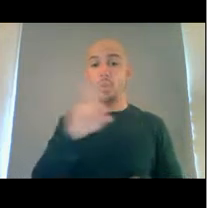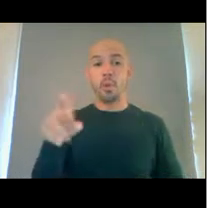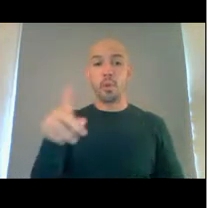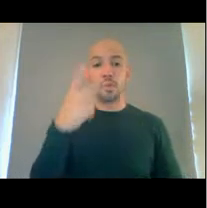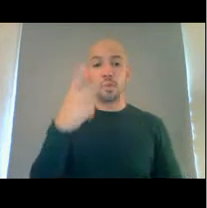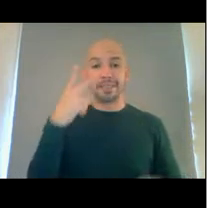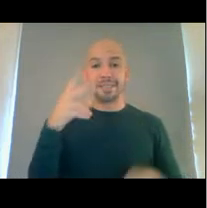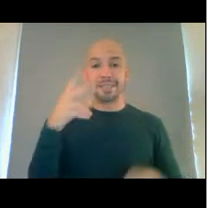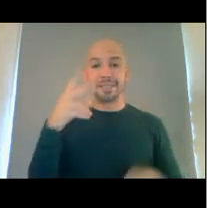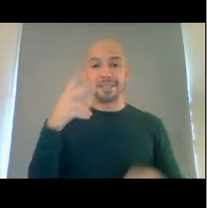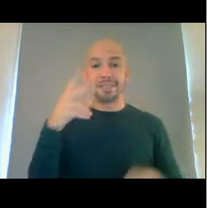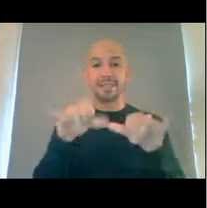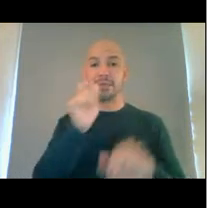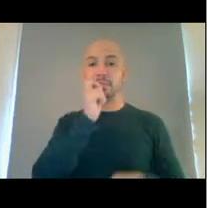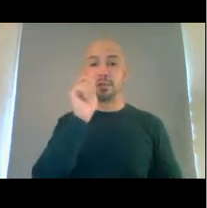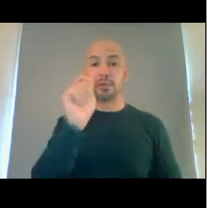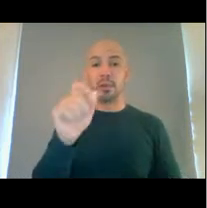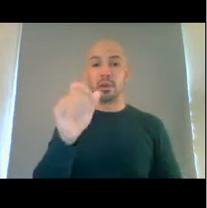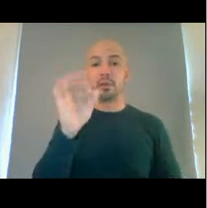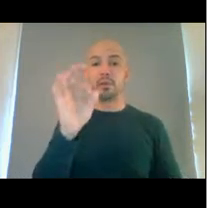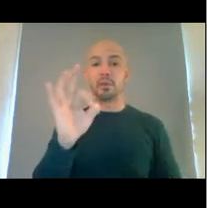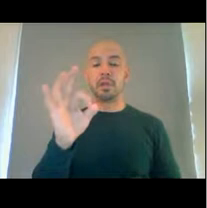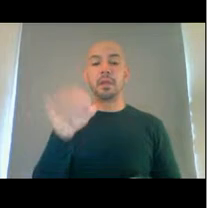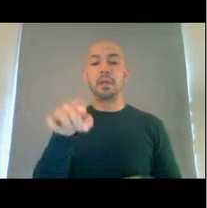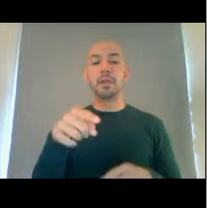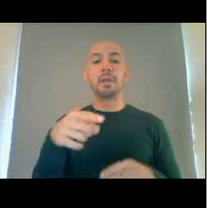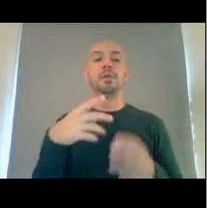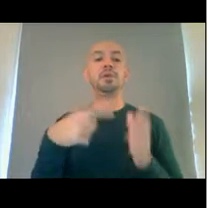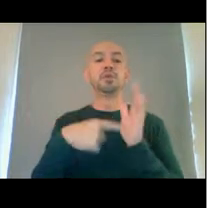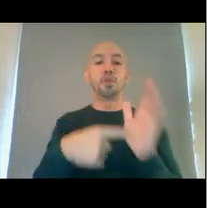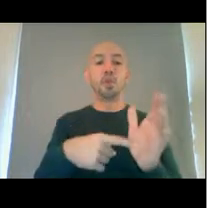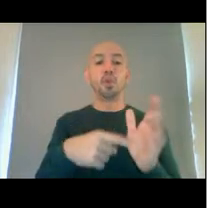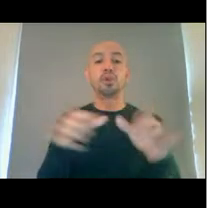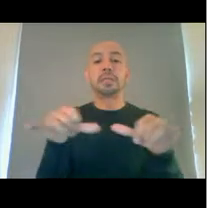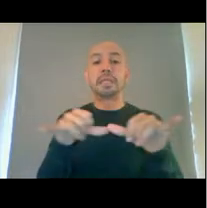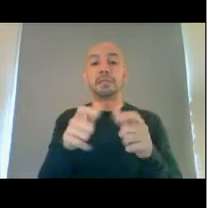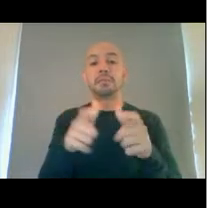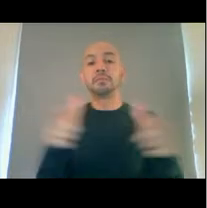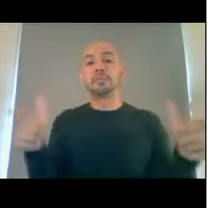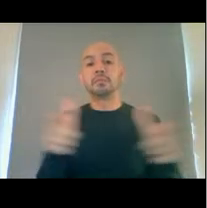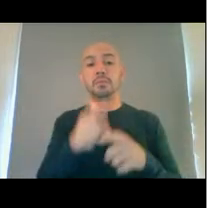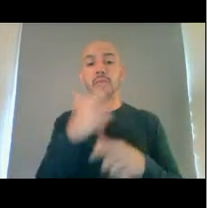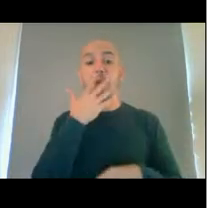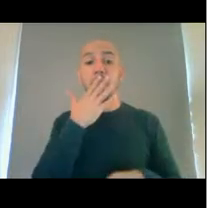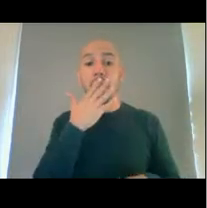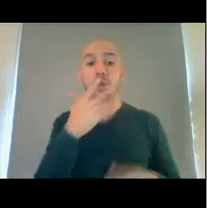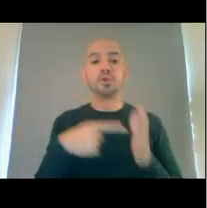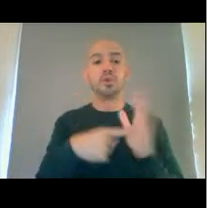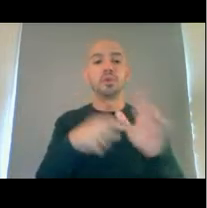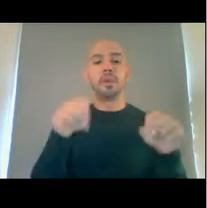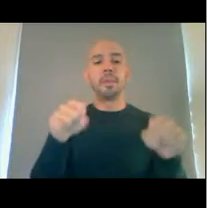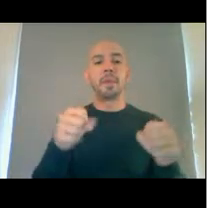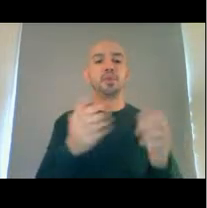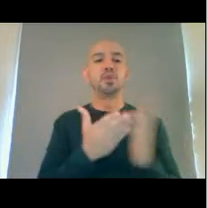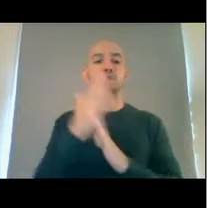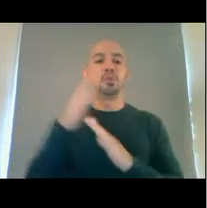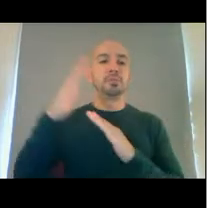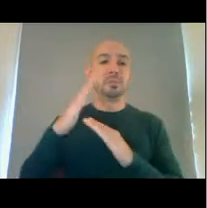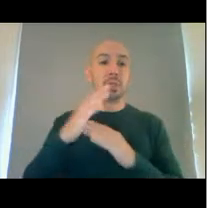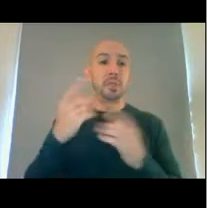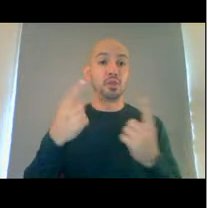the number of parking spaces and the color indicates whether there's capacity during the peak on i-5 in the north state